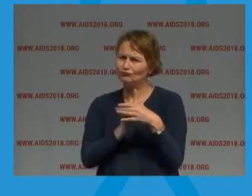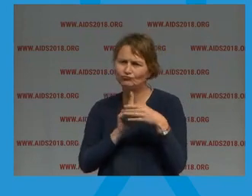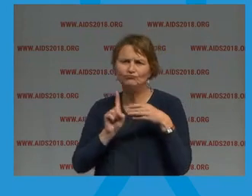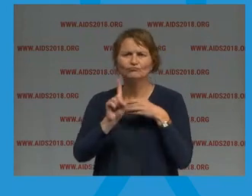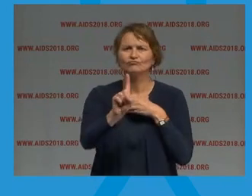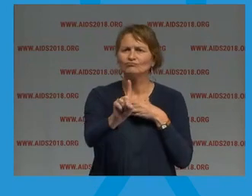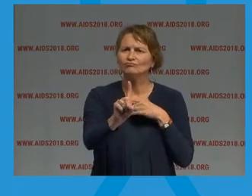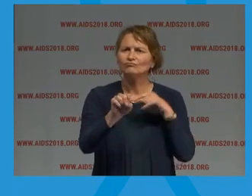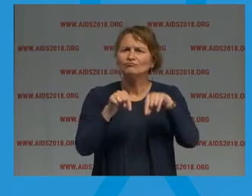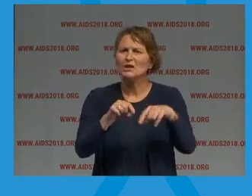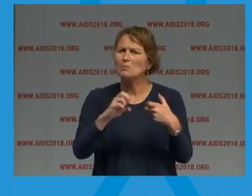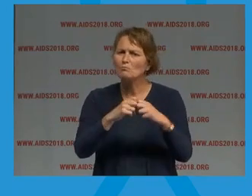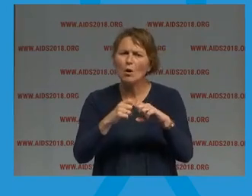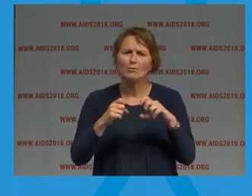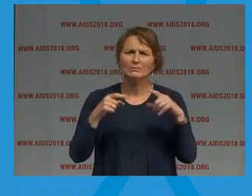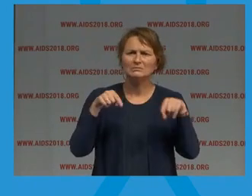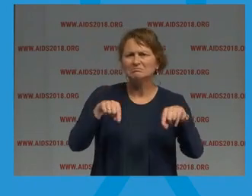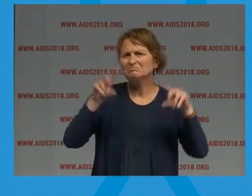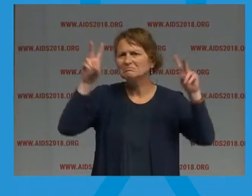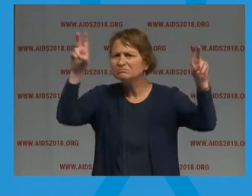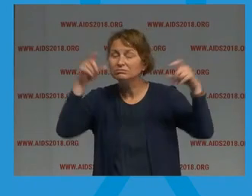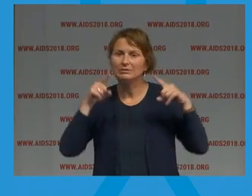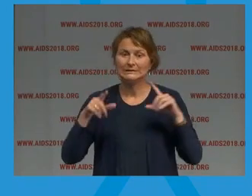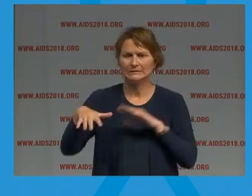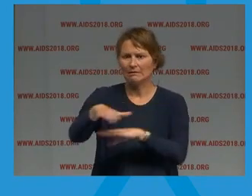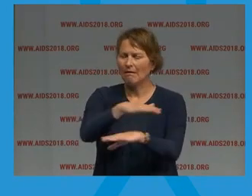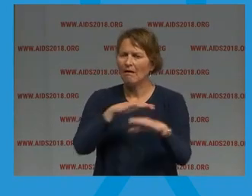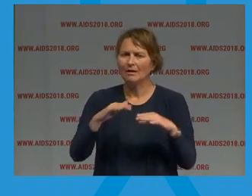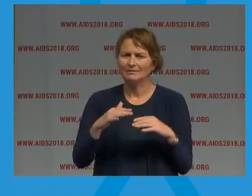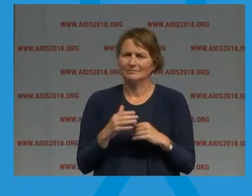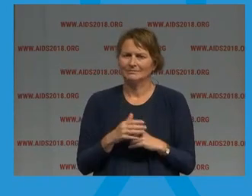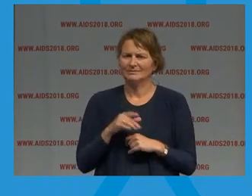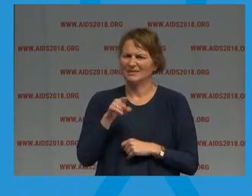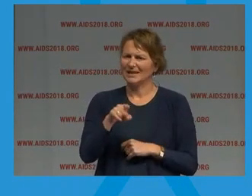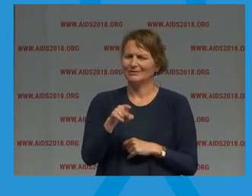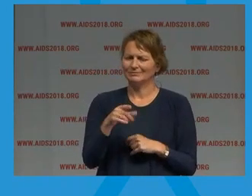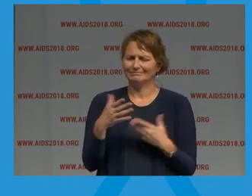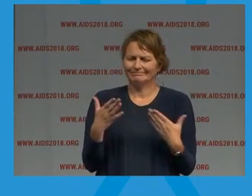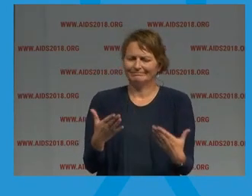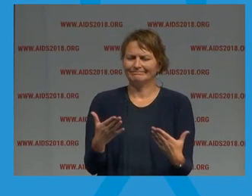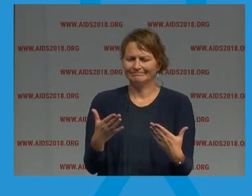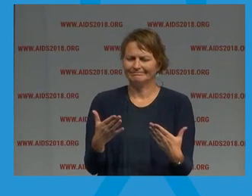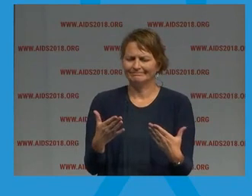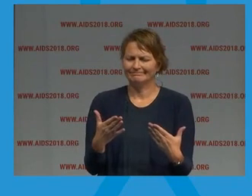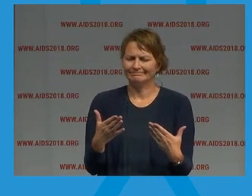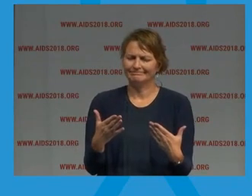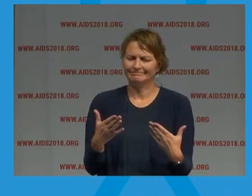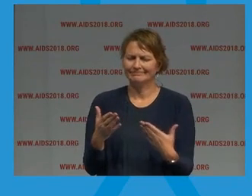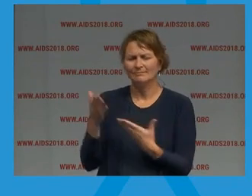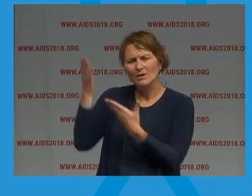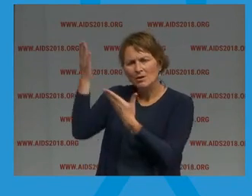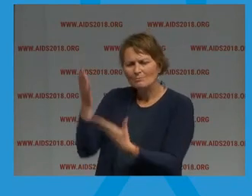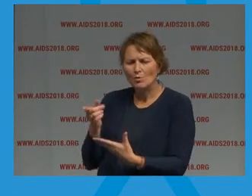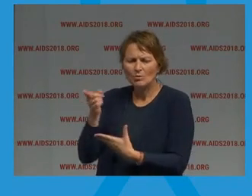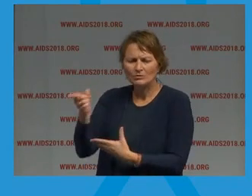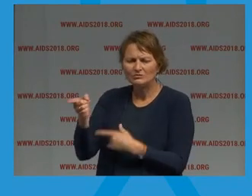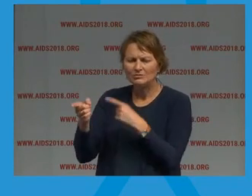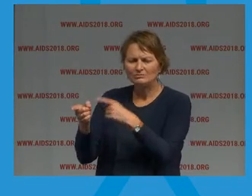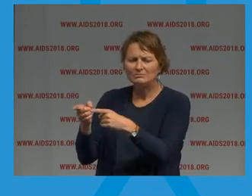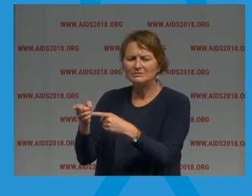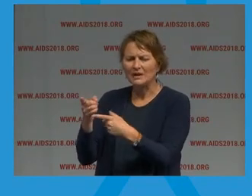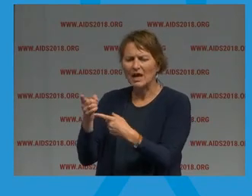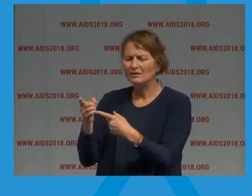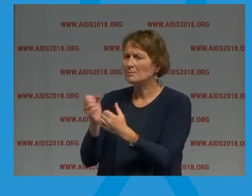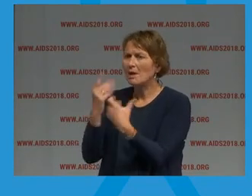in difficult contexts. Characteristics central to that of Prudence's advocacy, but we also